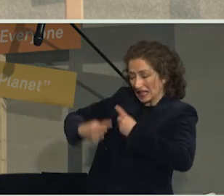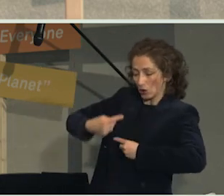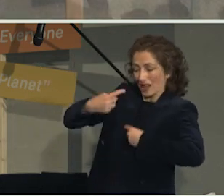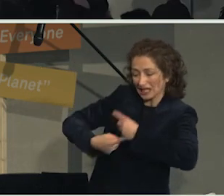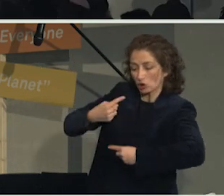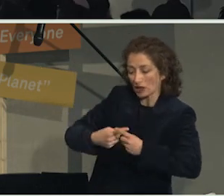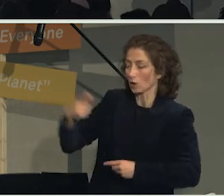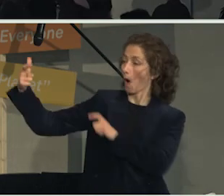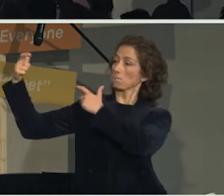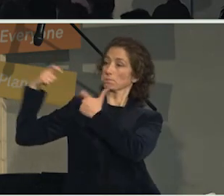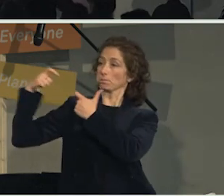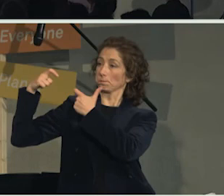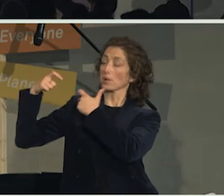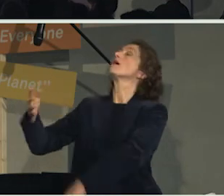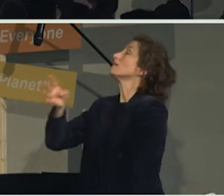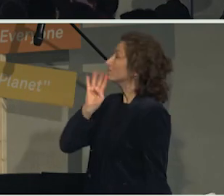Intersectionality.